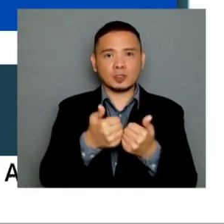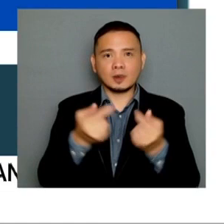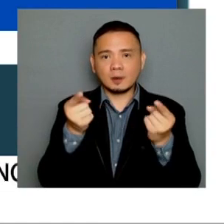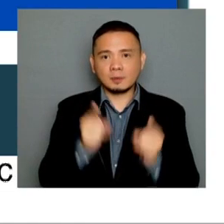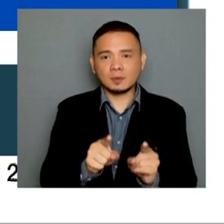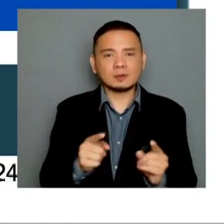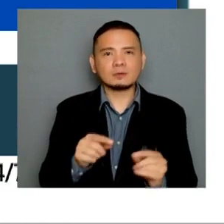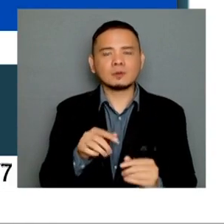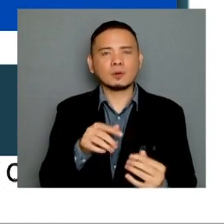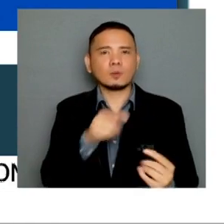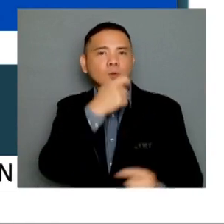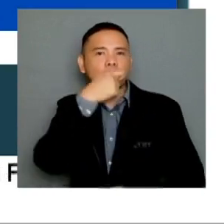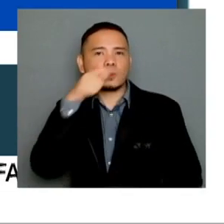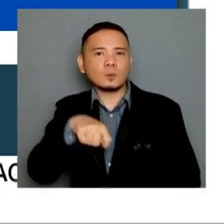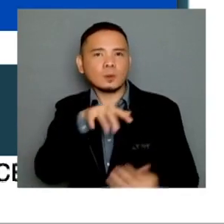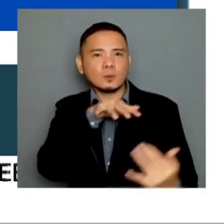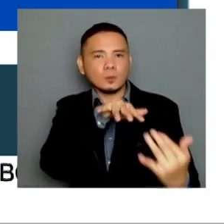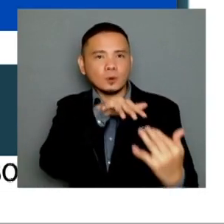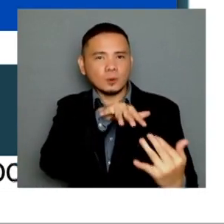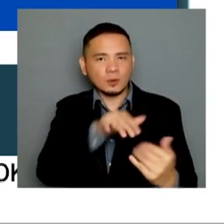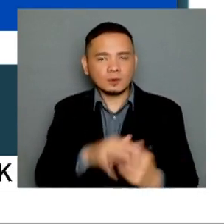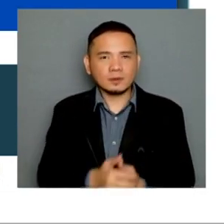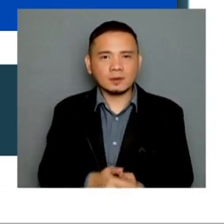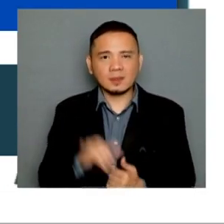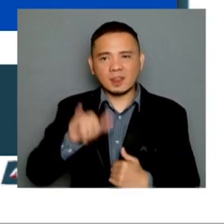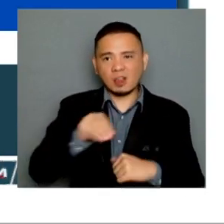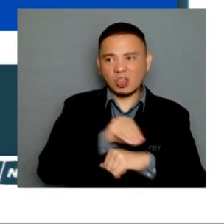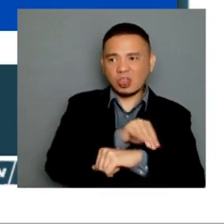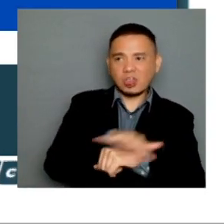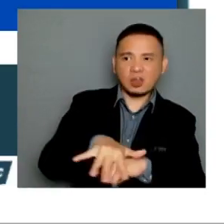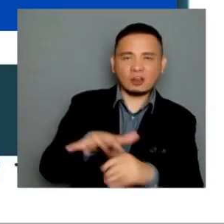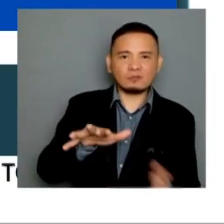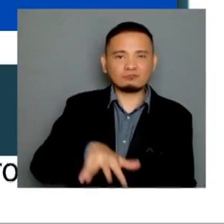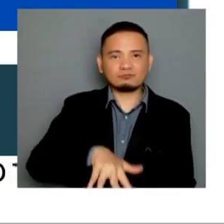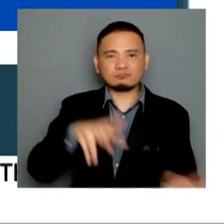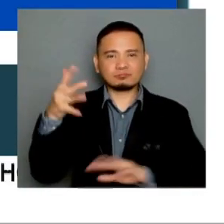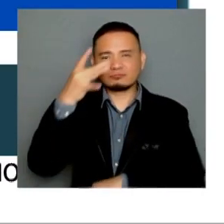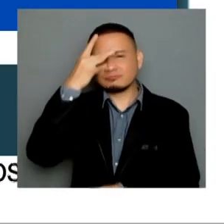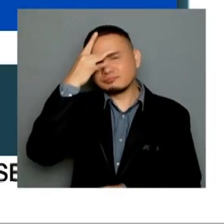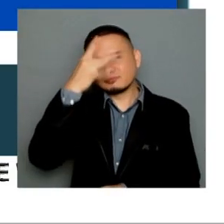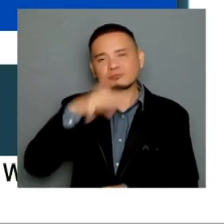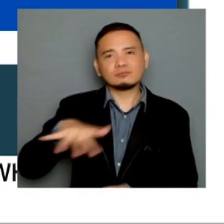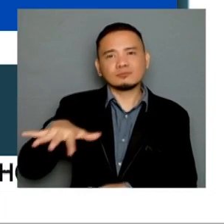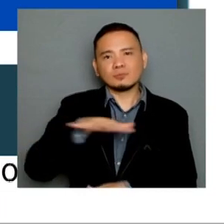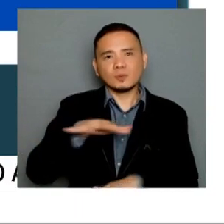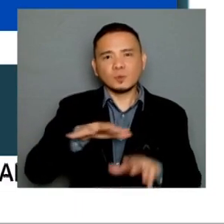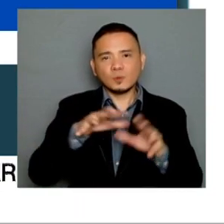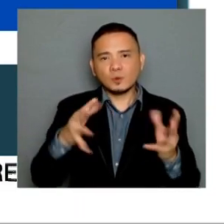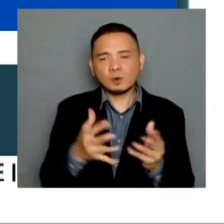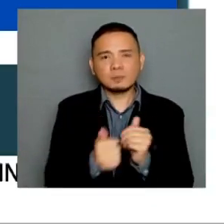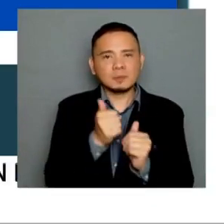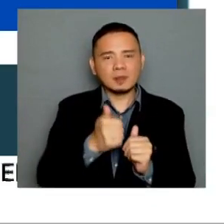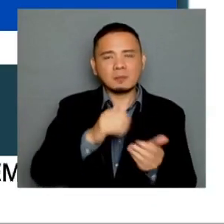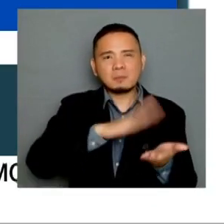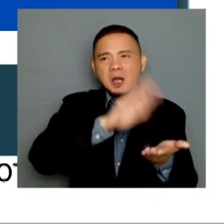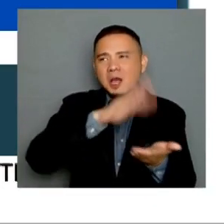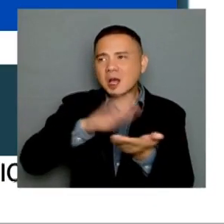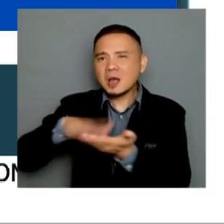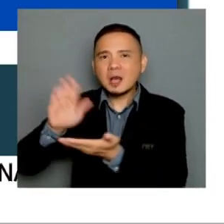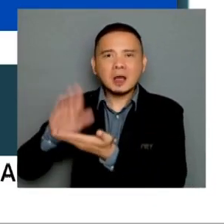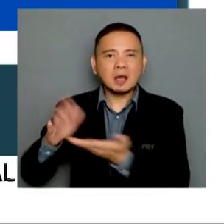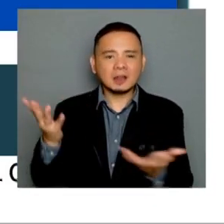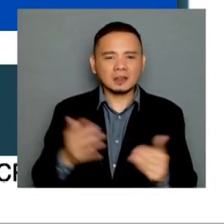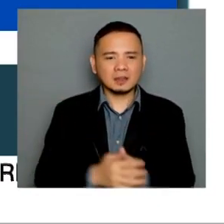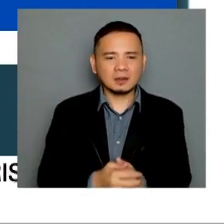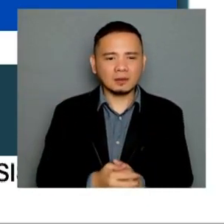war since February 24. That has really caused a lot of headaches around the world in terms of higher prices, higher inflation. We all